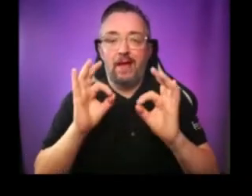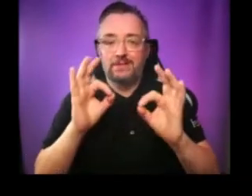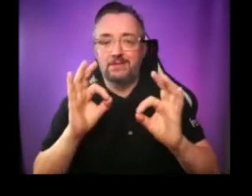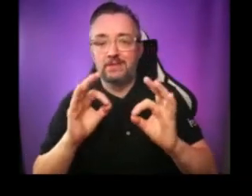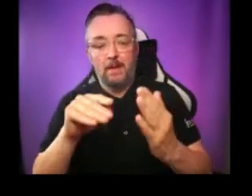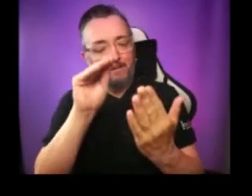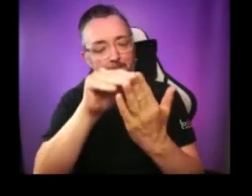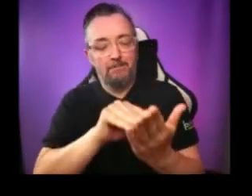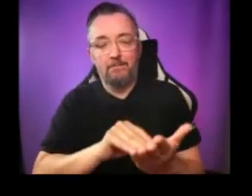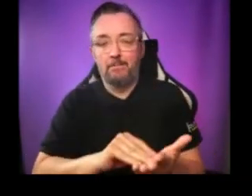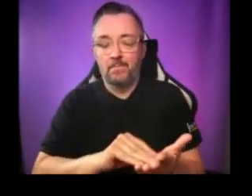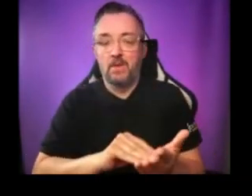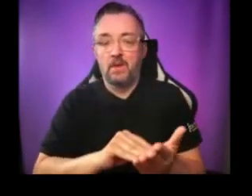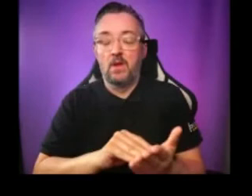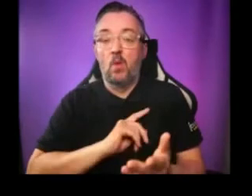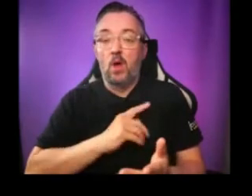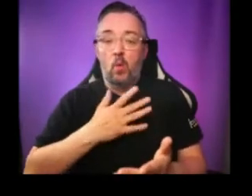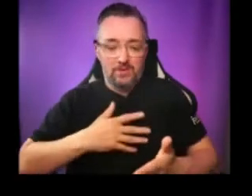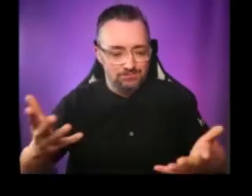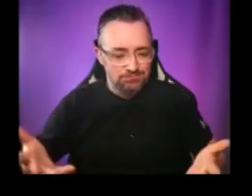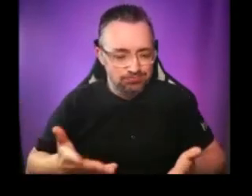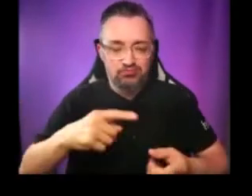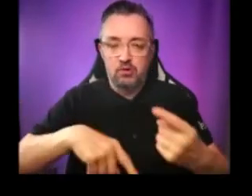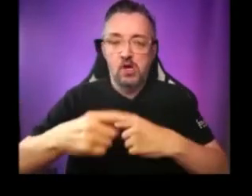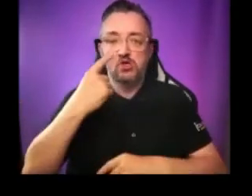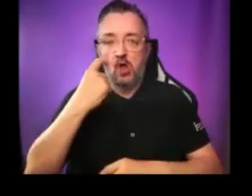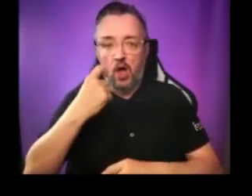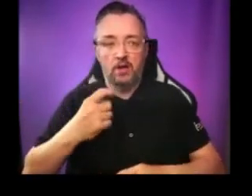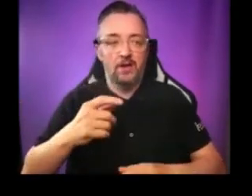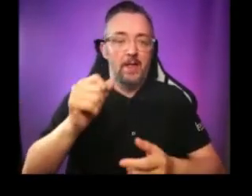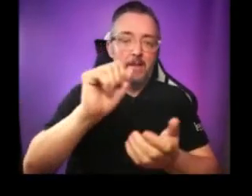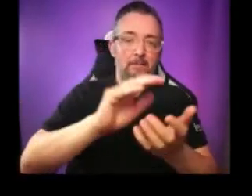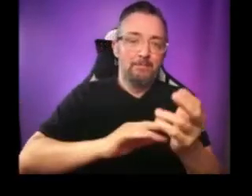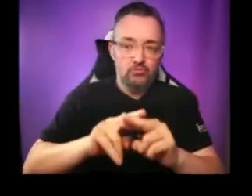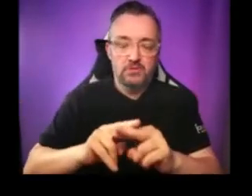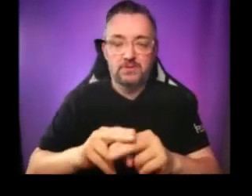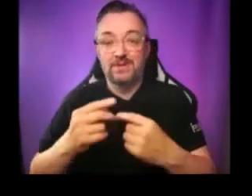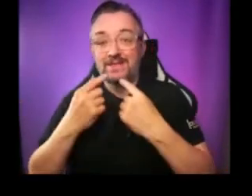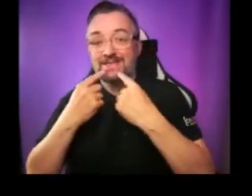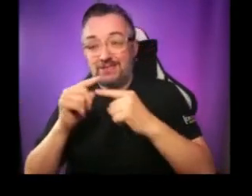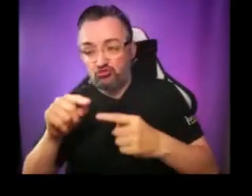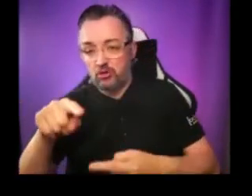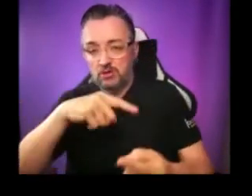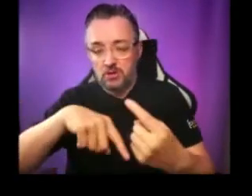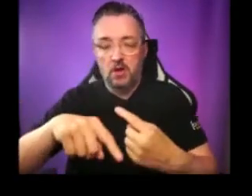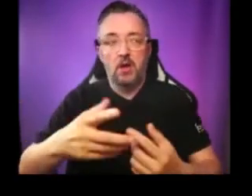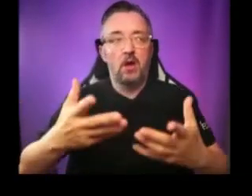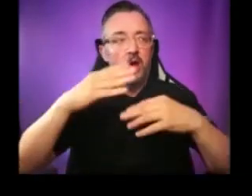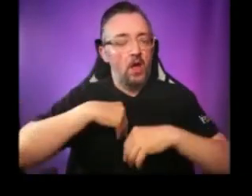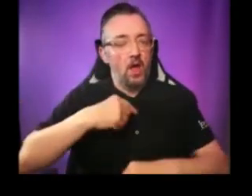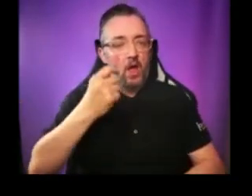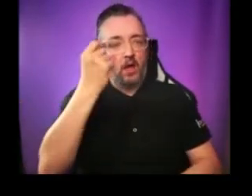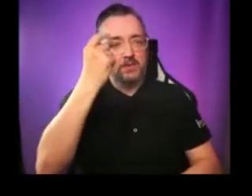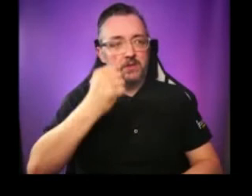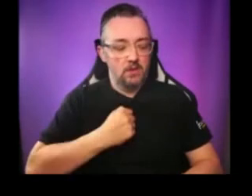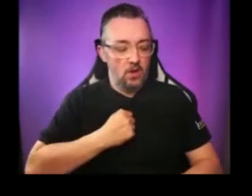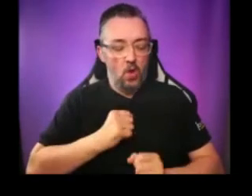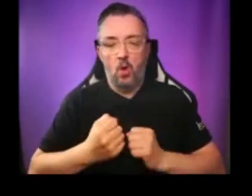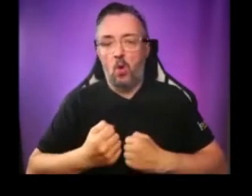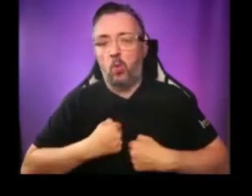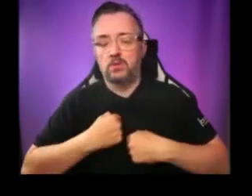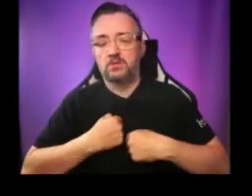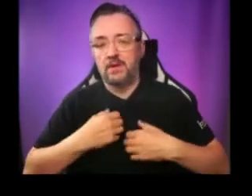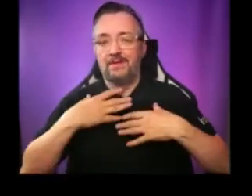focuses on empowering young people and their parents, teachers indirectly as well, to better understand their own physical activity and personal health